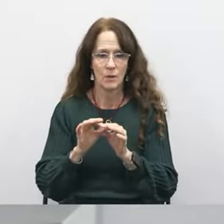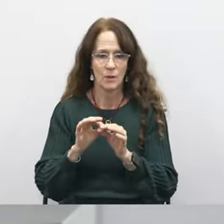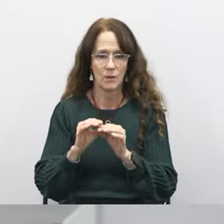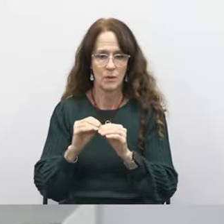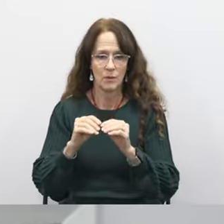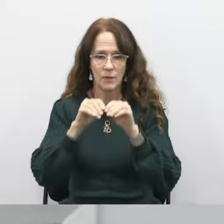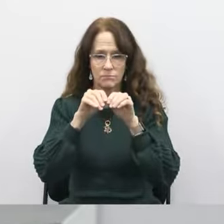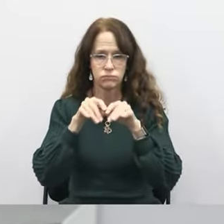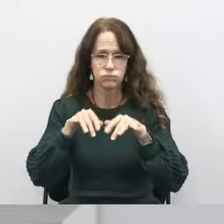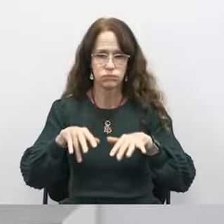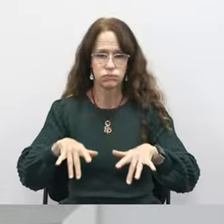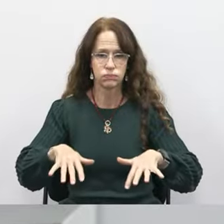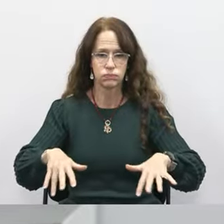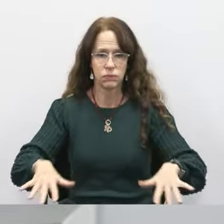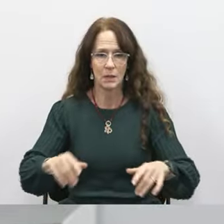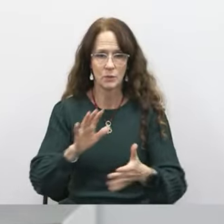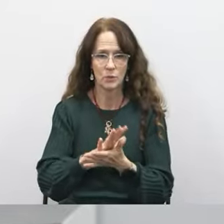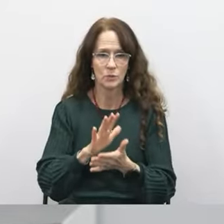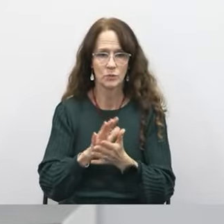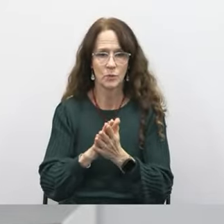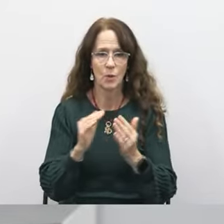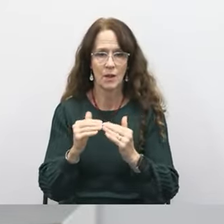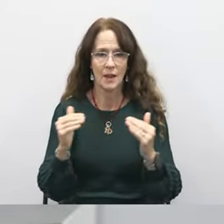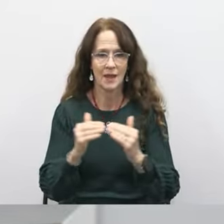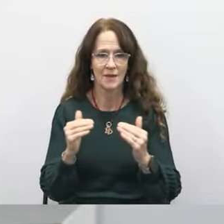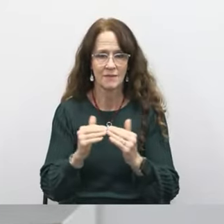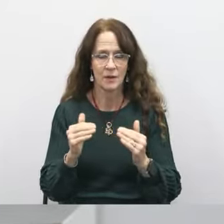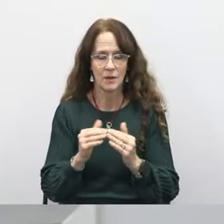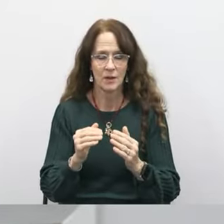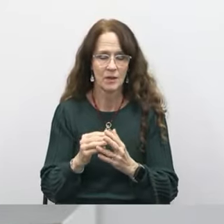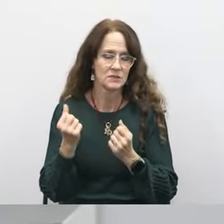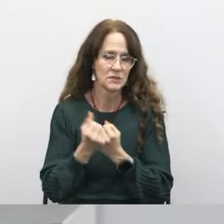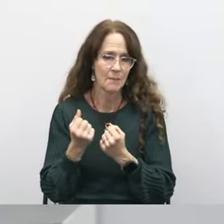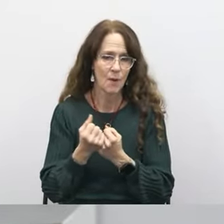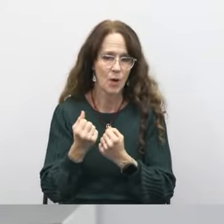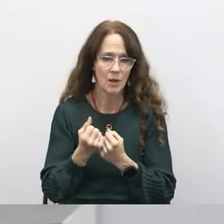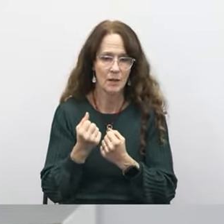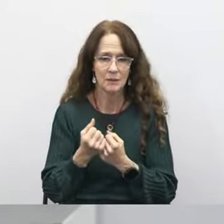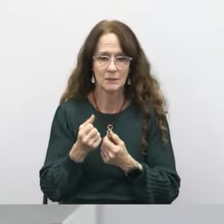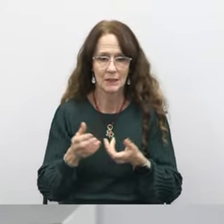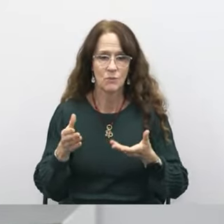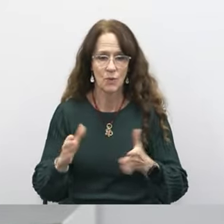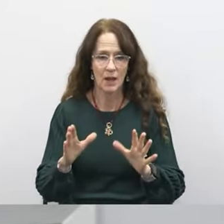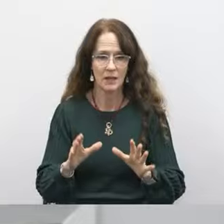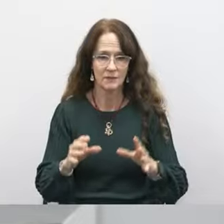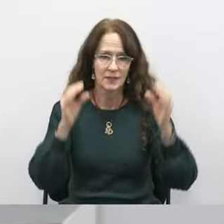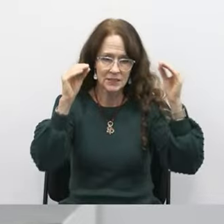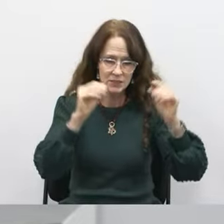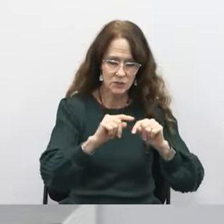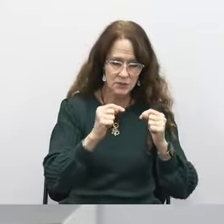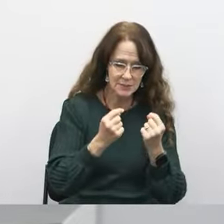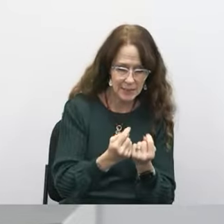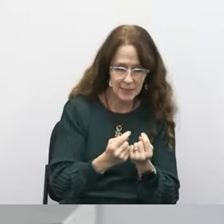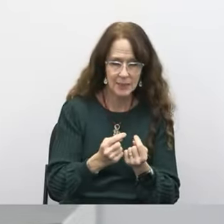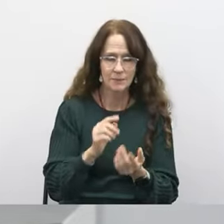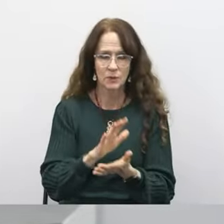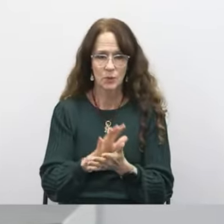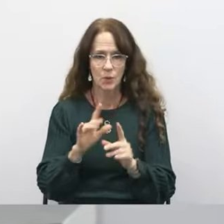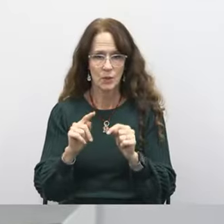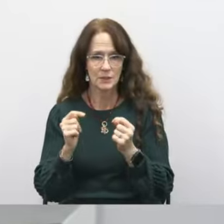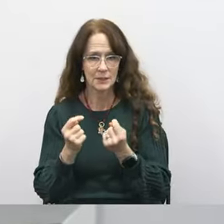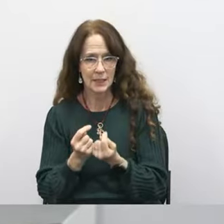the school level. They have designed reports and ways for teachers to have immediate access, and school or teacher teams and school teams to